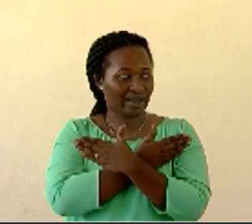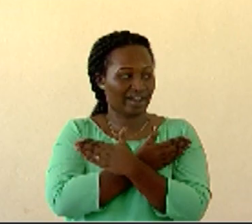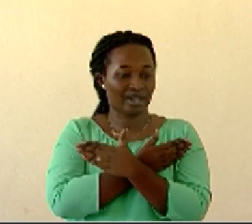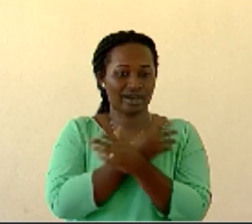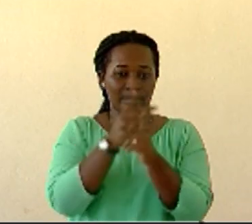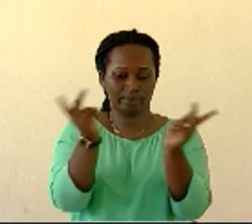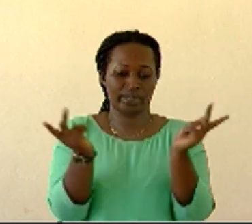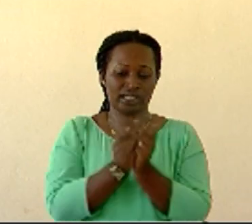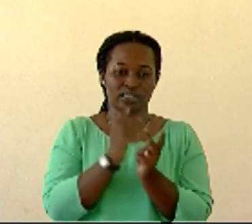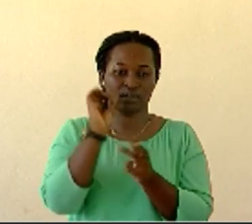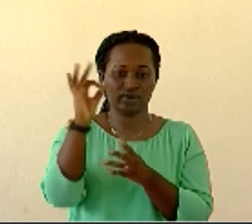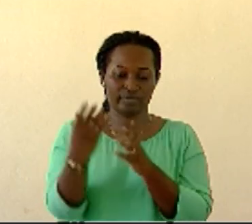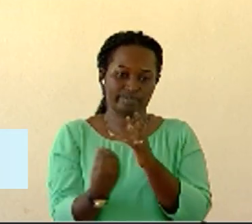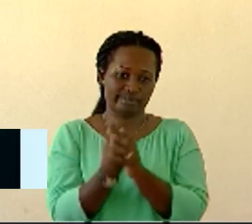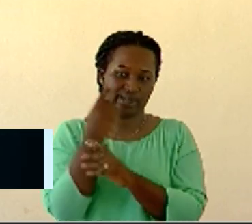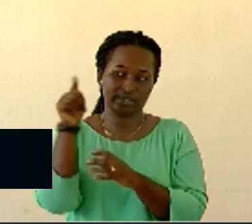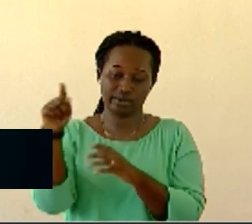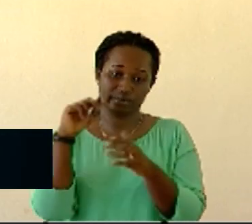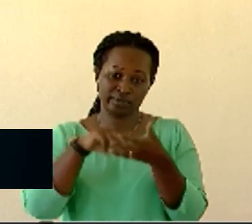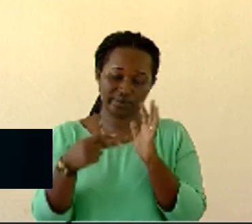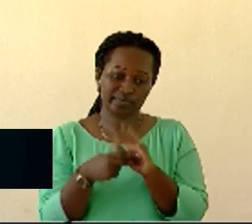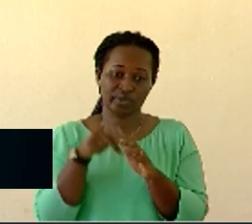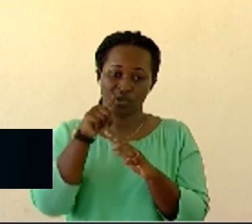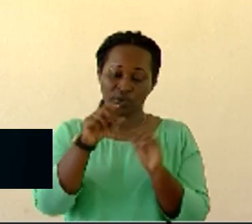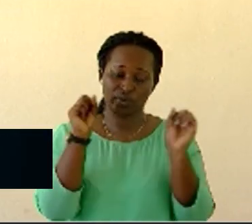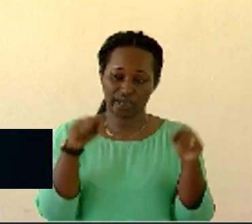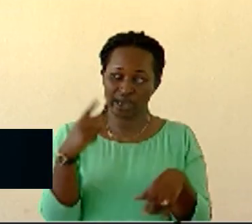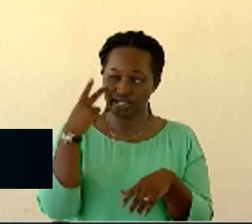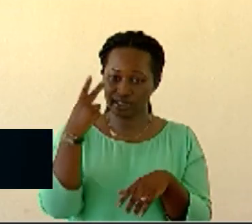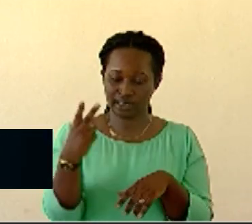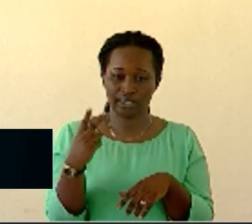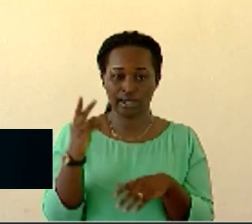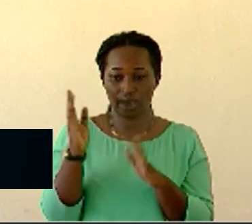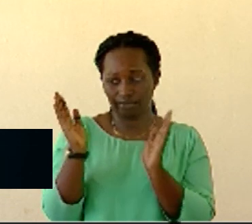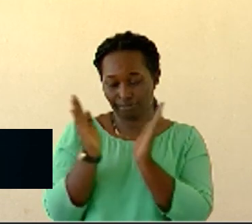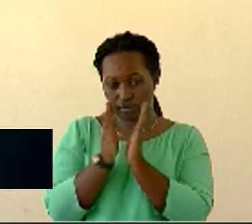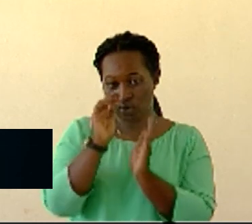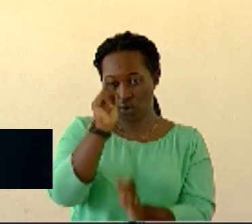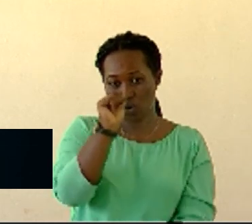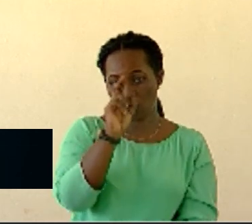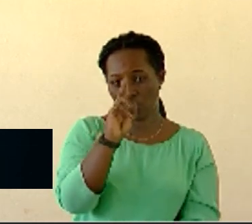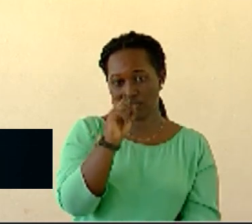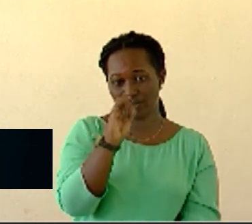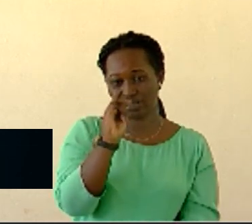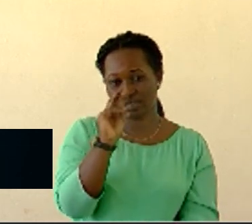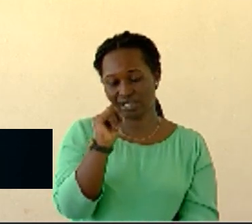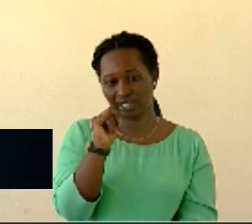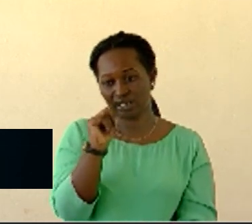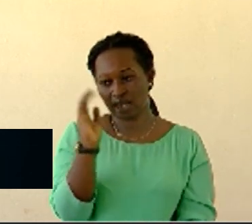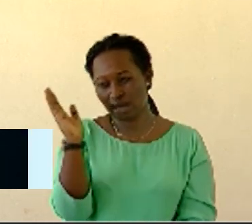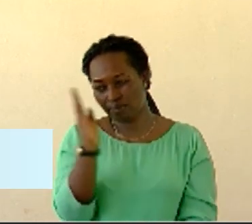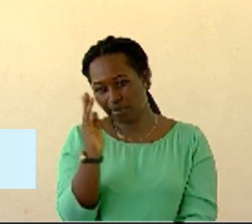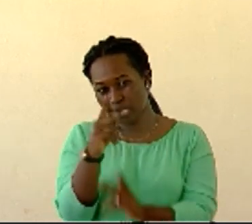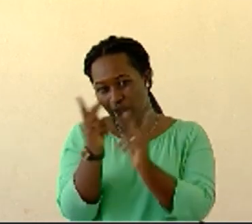tip of the plant. That means you can see there is accumulation of auxin hormone on this side